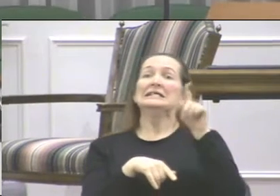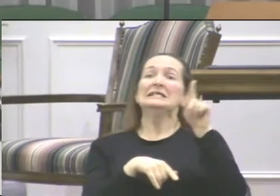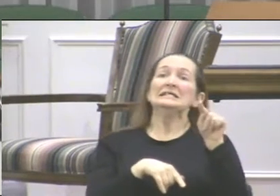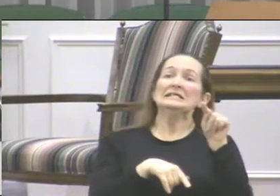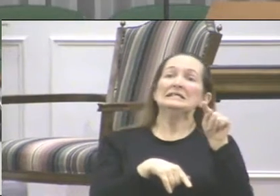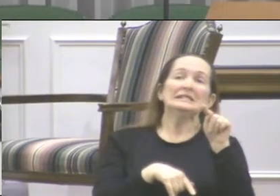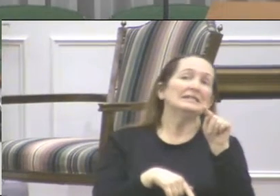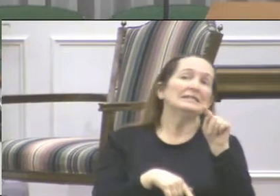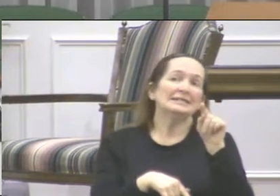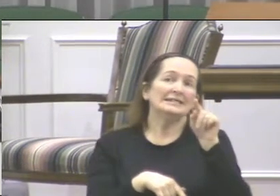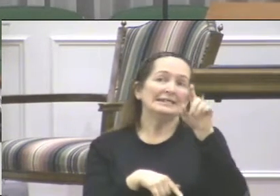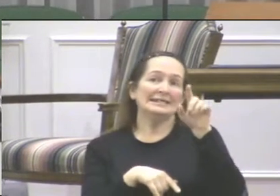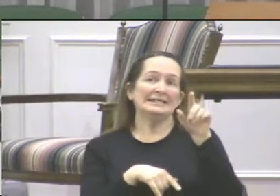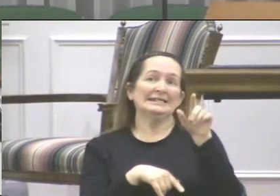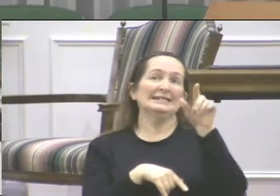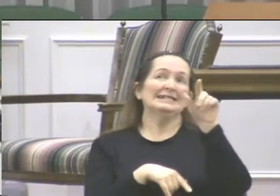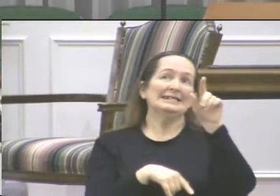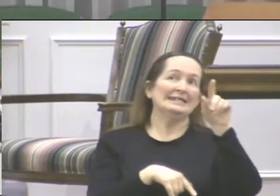in Haran.